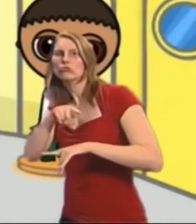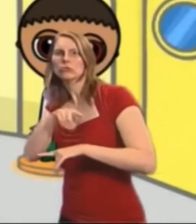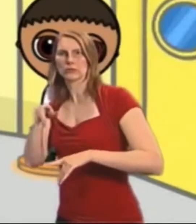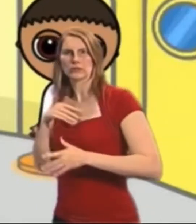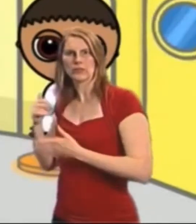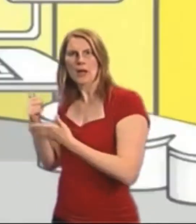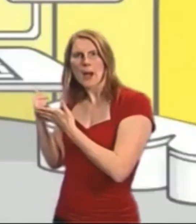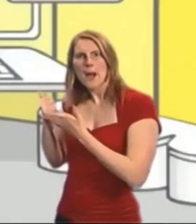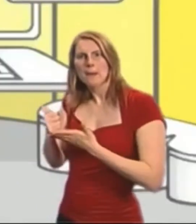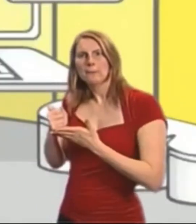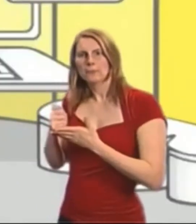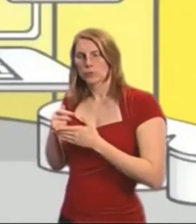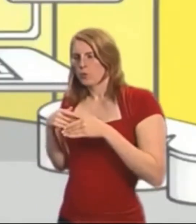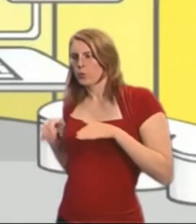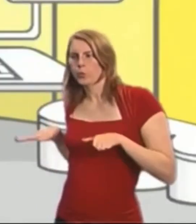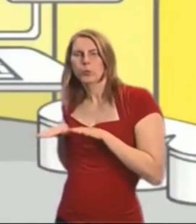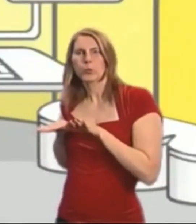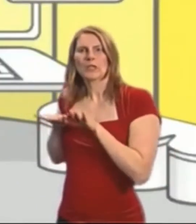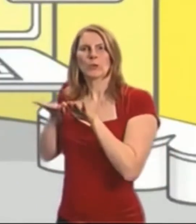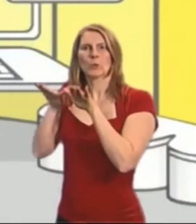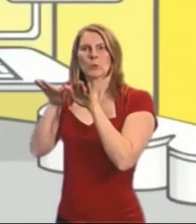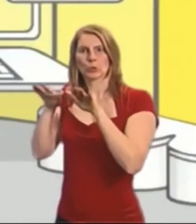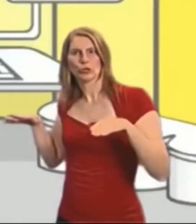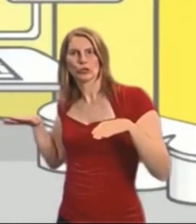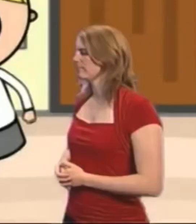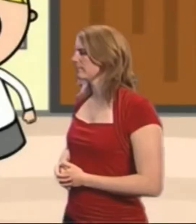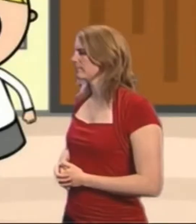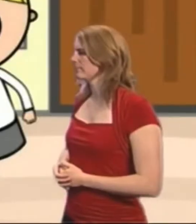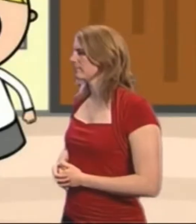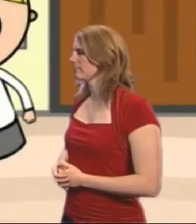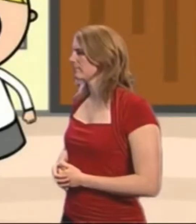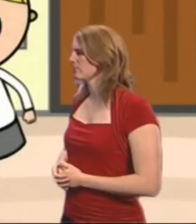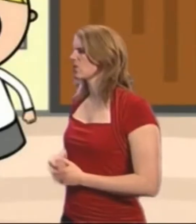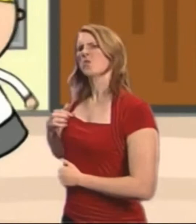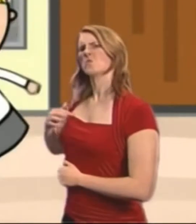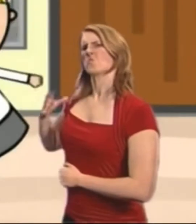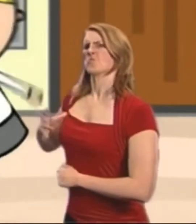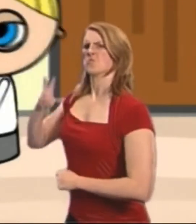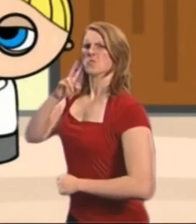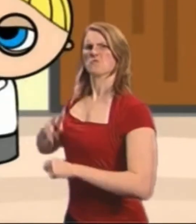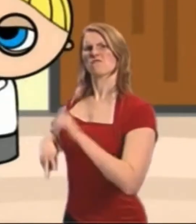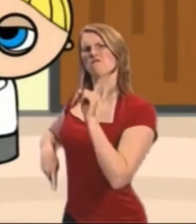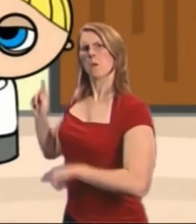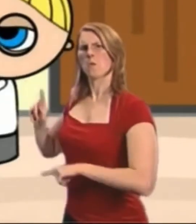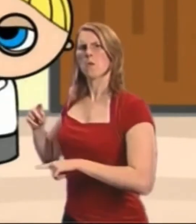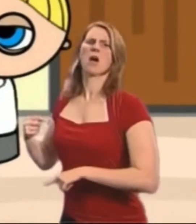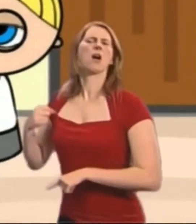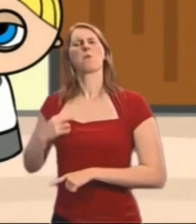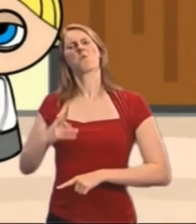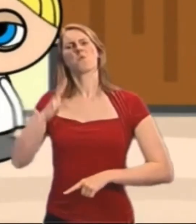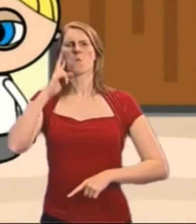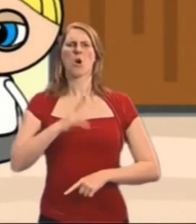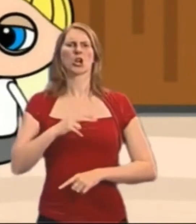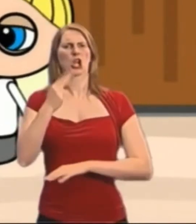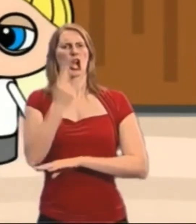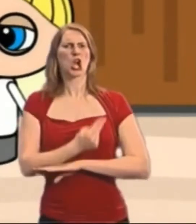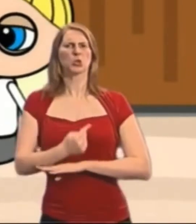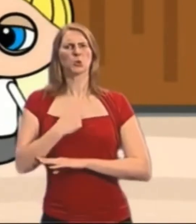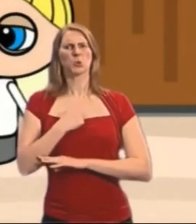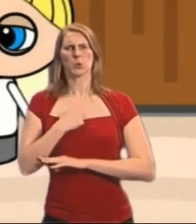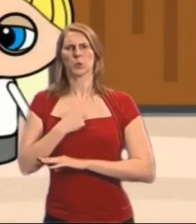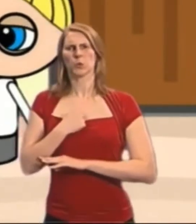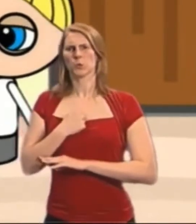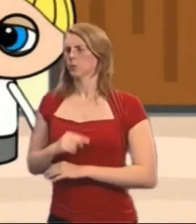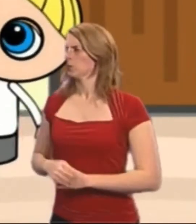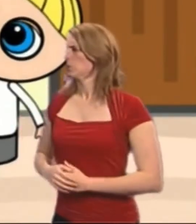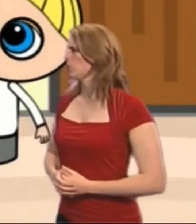ready! Open up the celestial highway. I want to watch football. I want to watch cartoons.